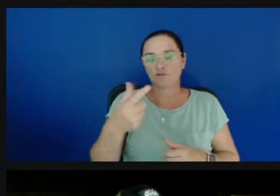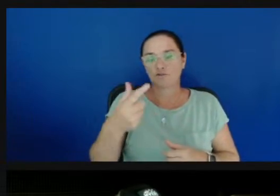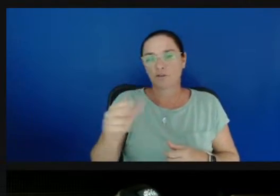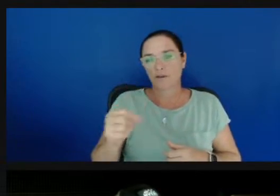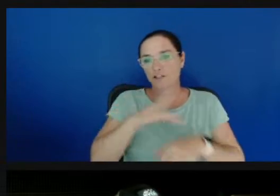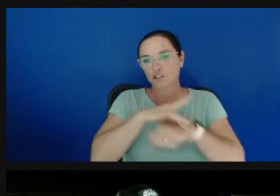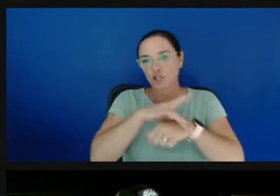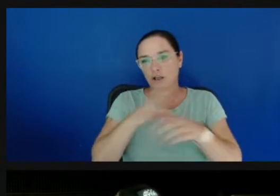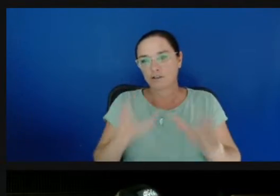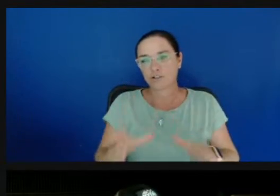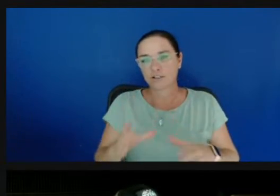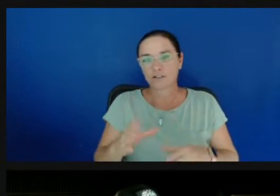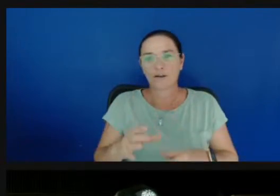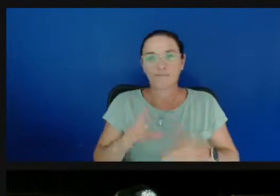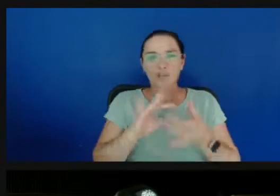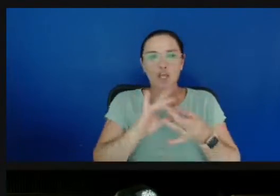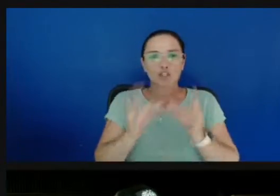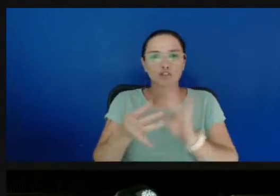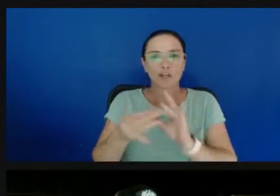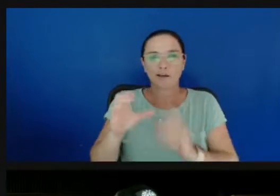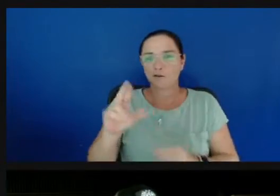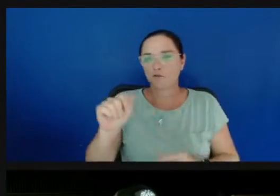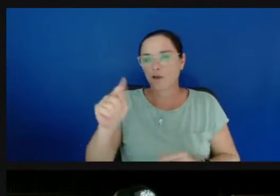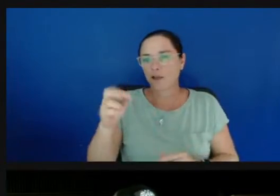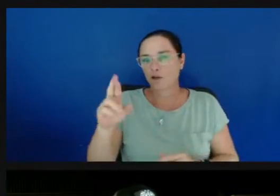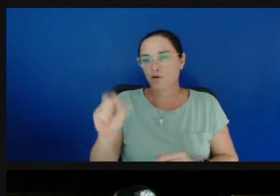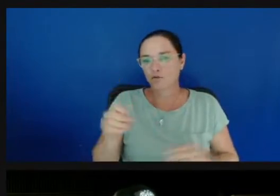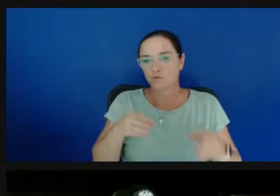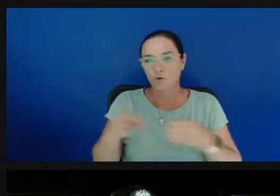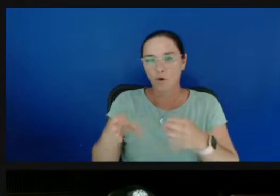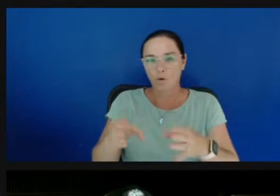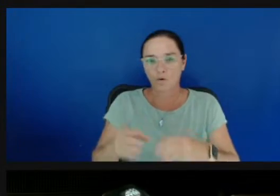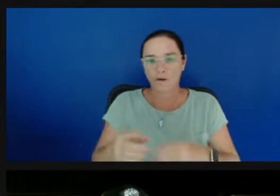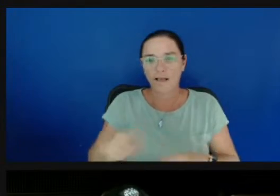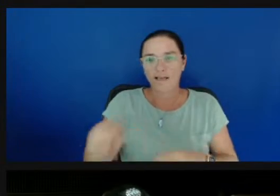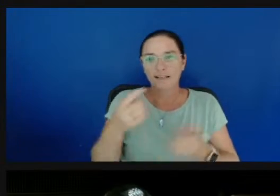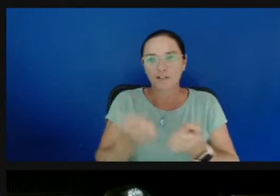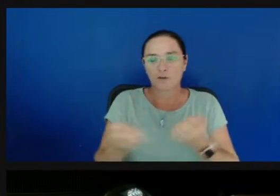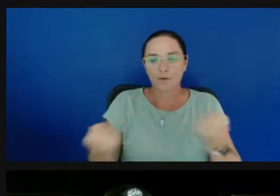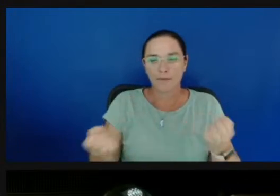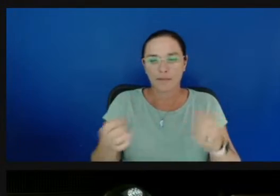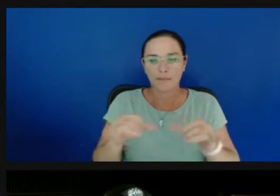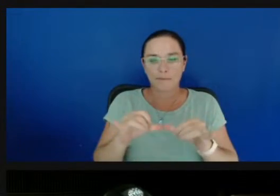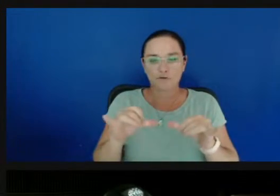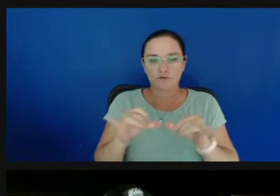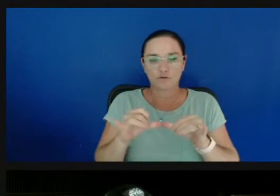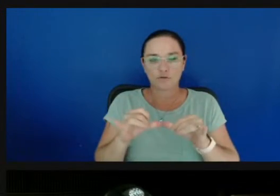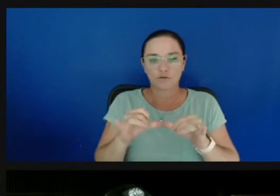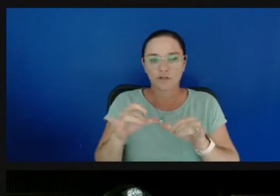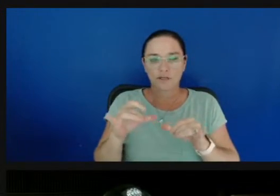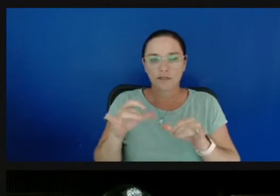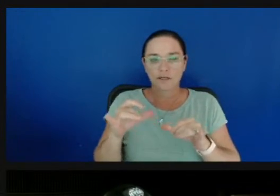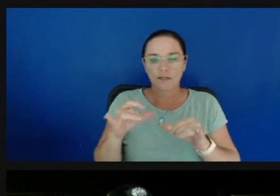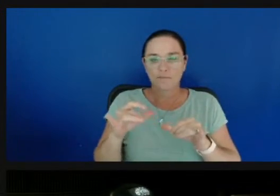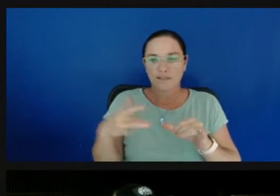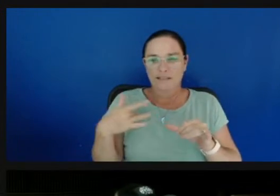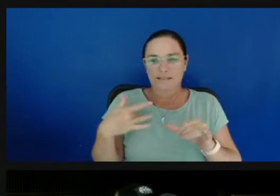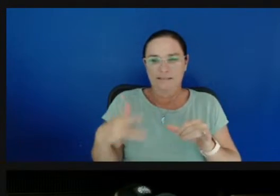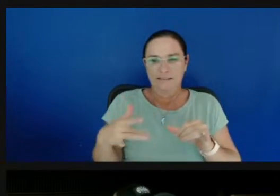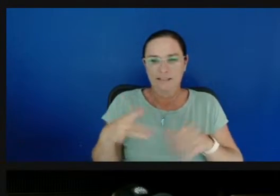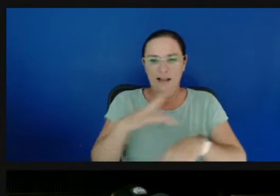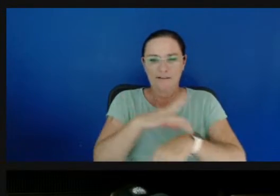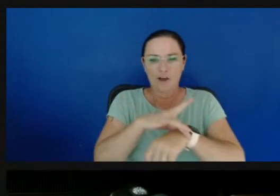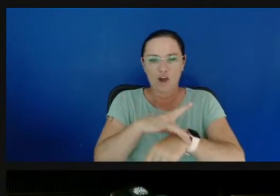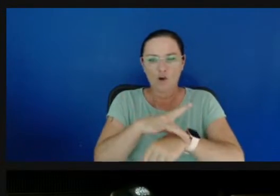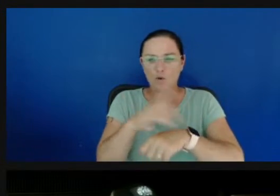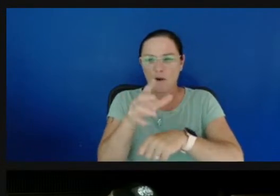Road overlook, one of the overlooks down there, with a couple of gravimeters. These are instruments that measure very sensitively the gravity